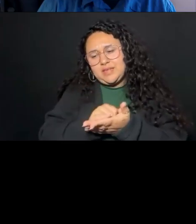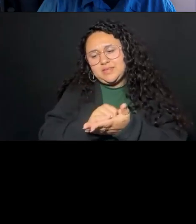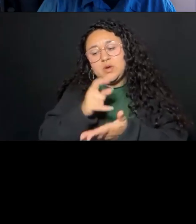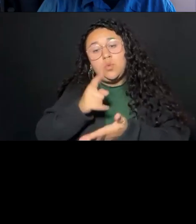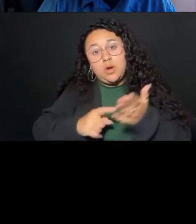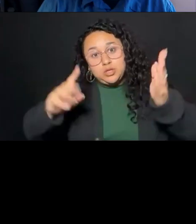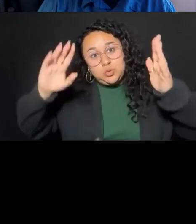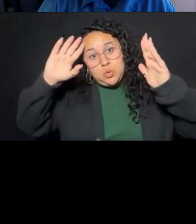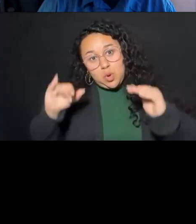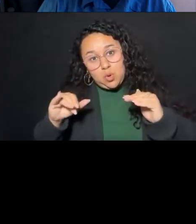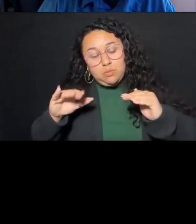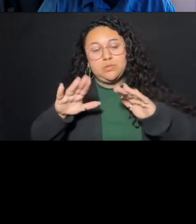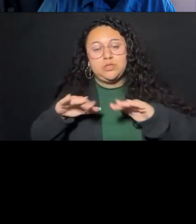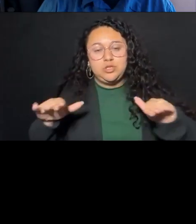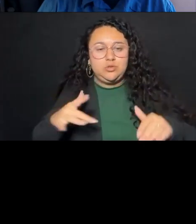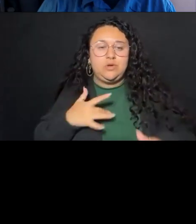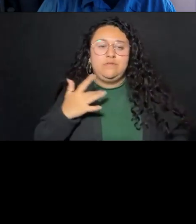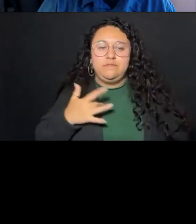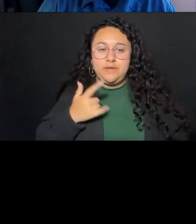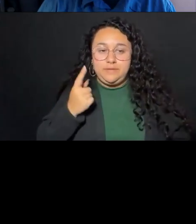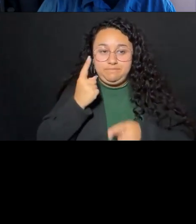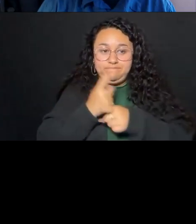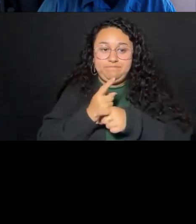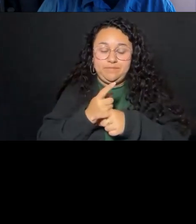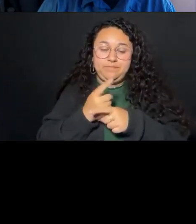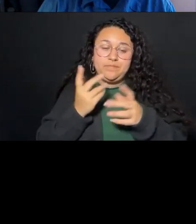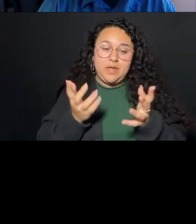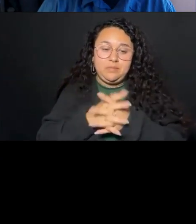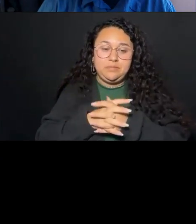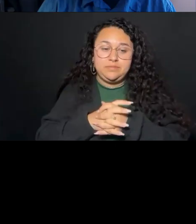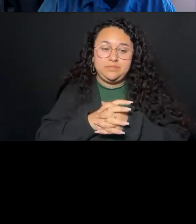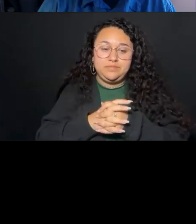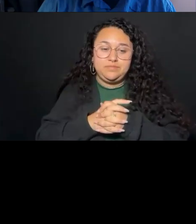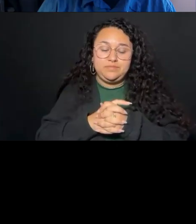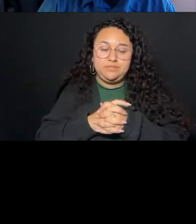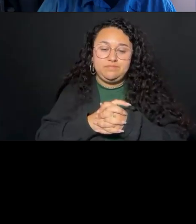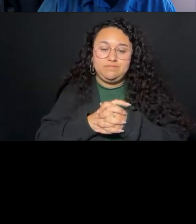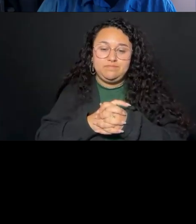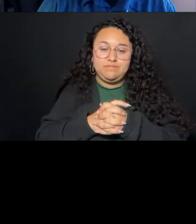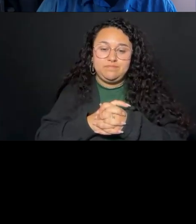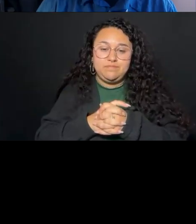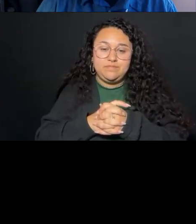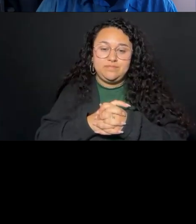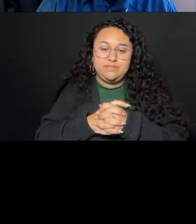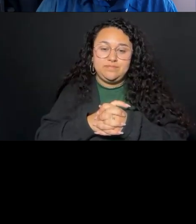hope your child would feel, right? Um, in the